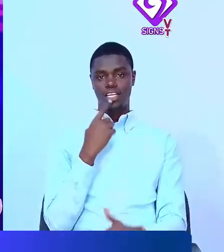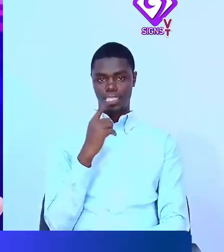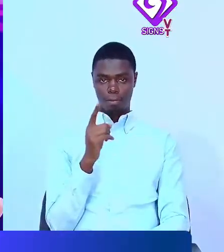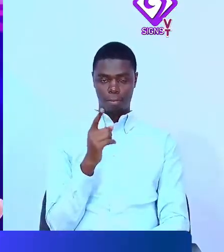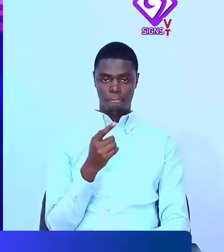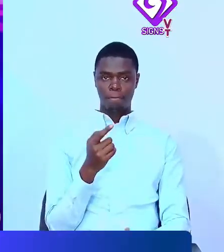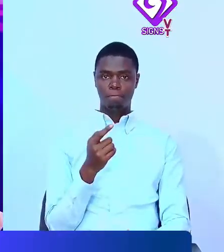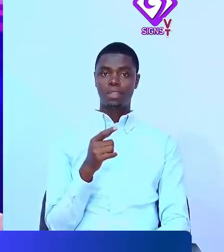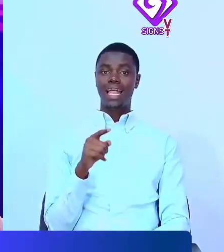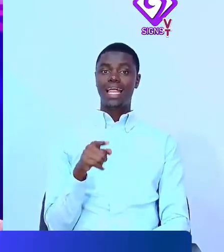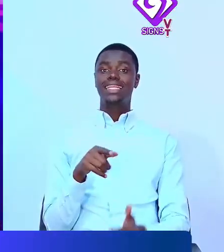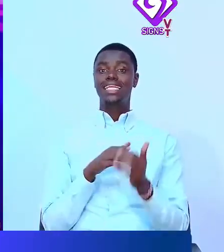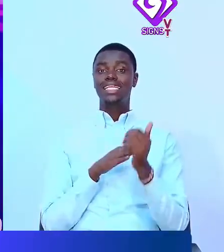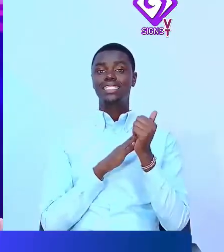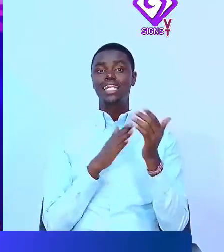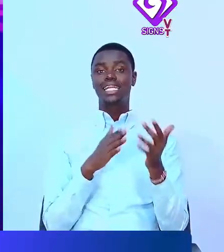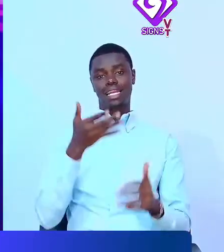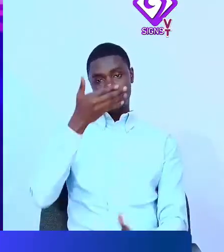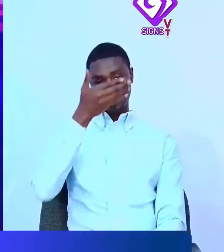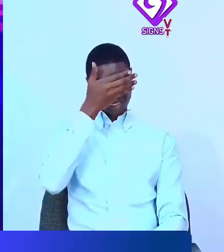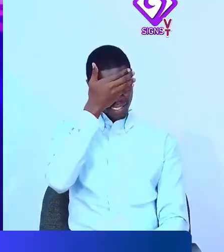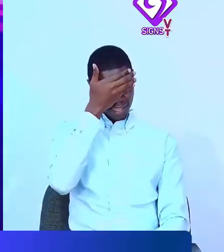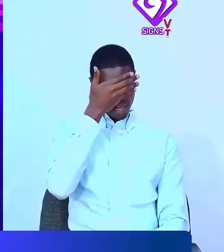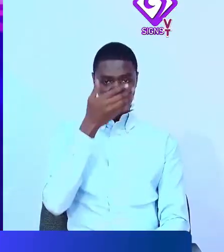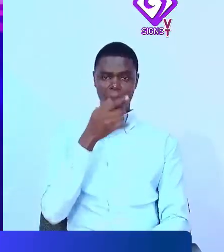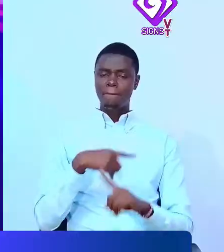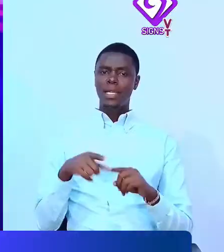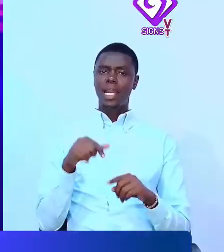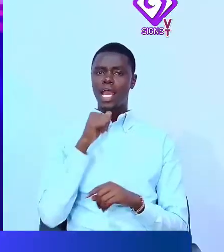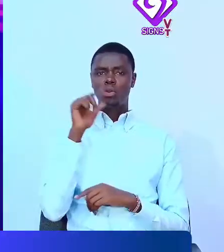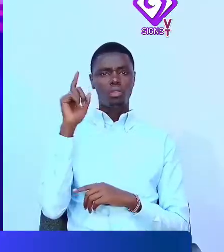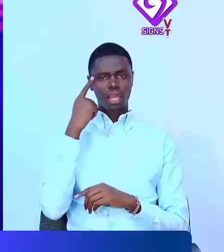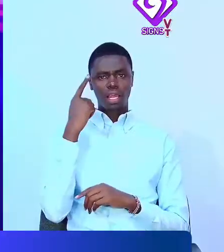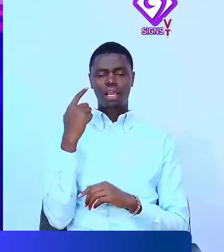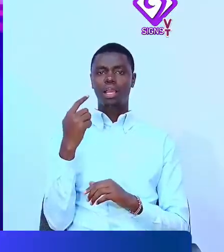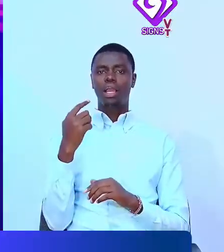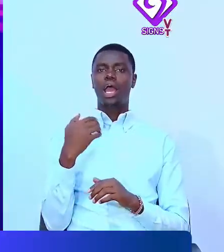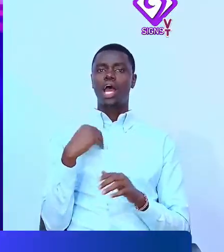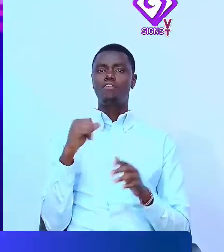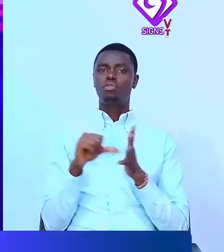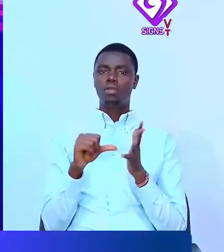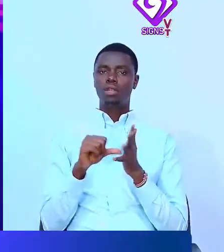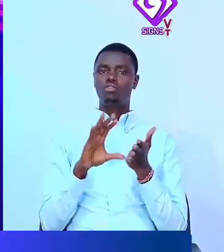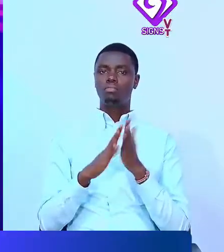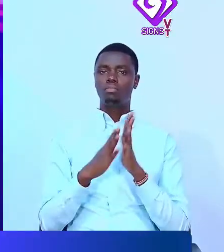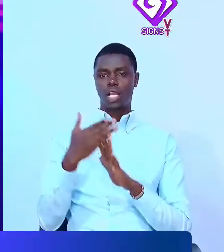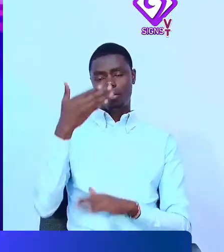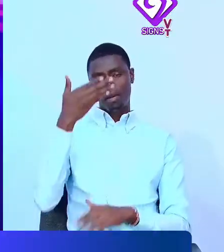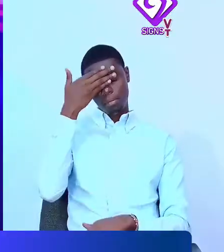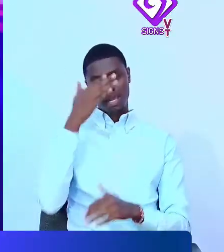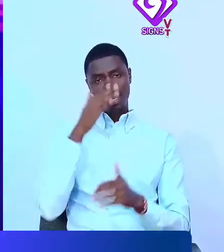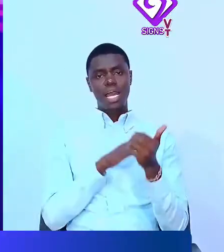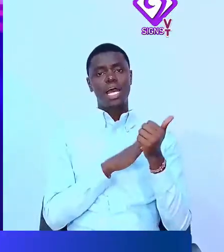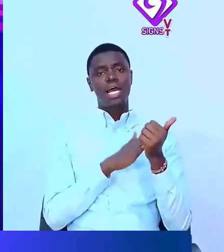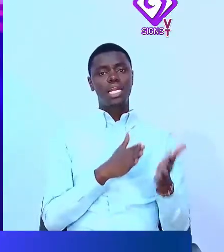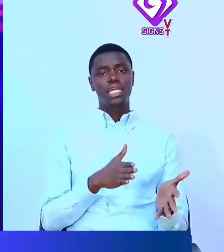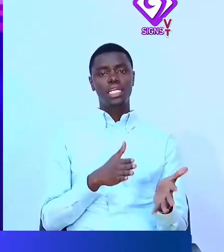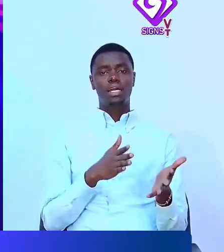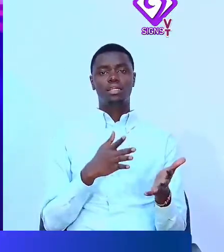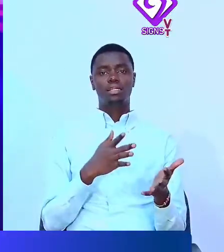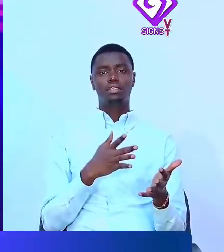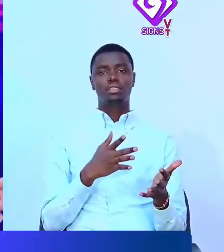that these leaders are blind to. But I don't think there is anything wrong with being blind. But what we'll say, these leaders are averse